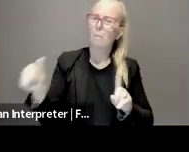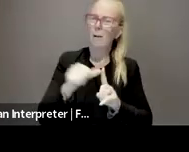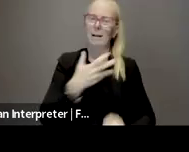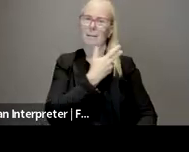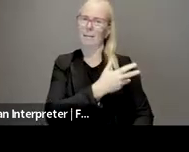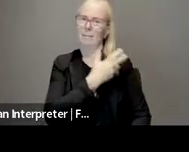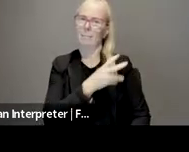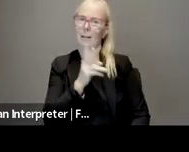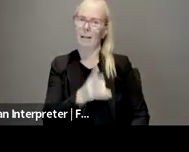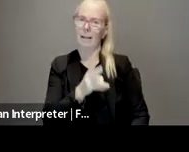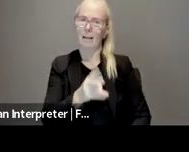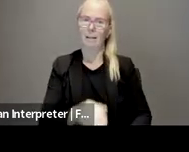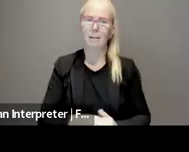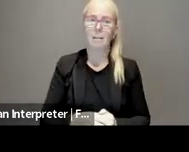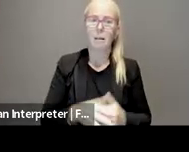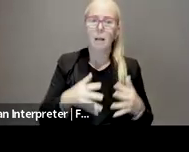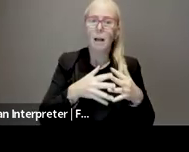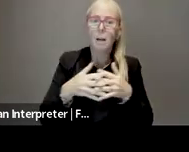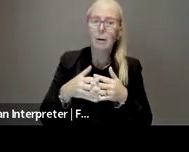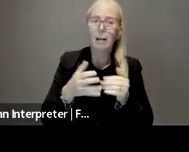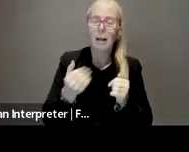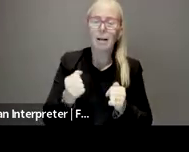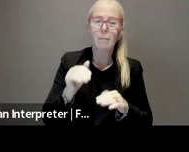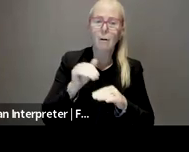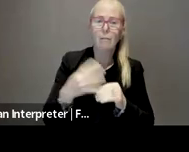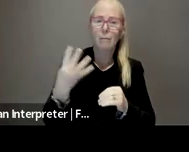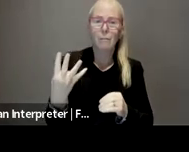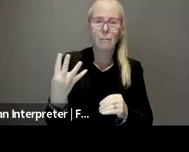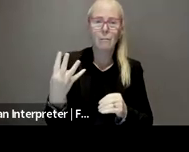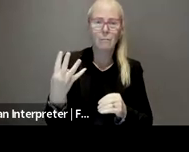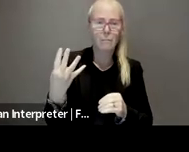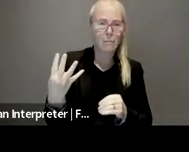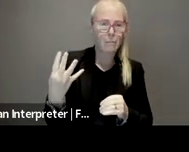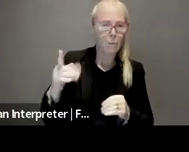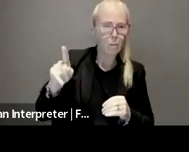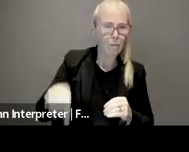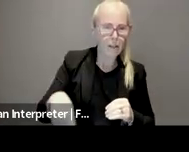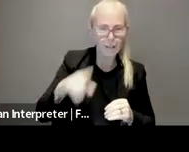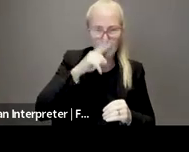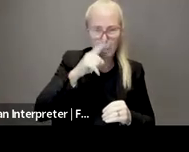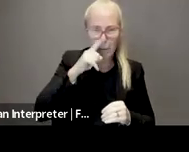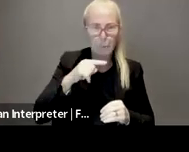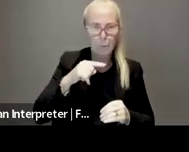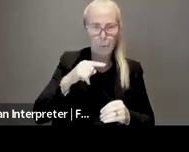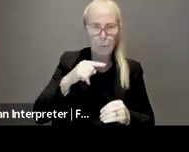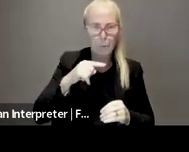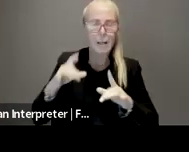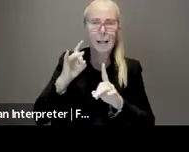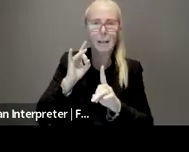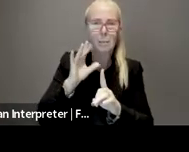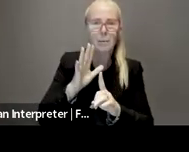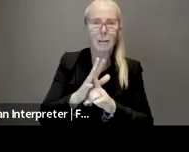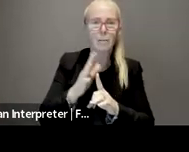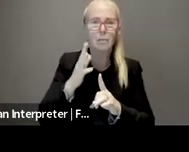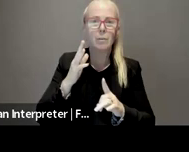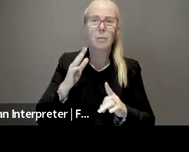bed, and caregivers are hurting their backs trying to lift people from their beds, and about 70%